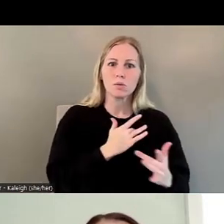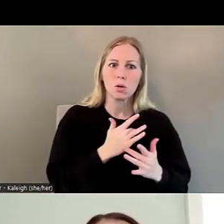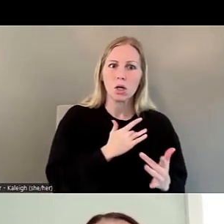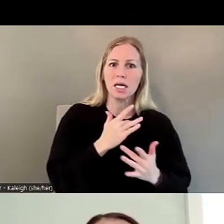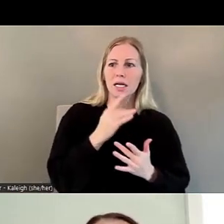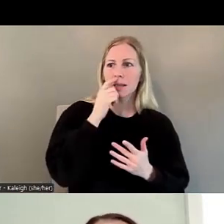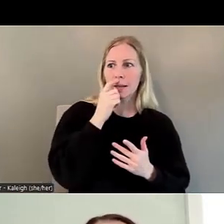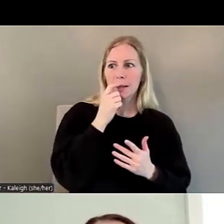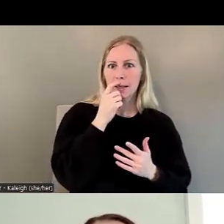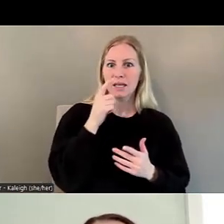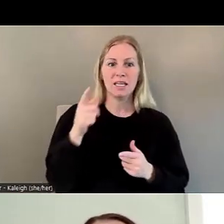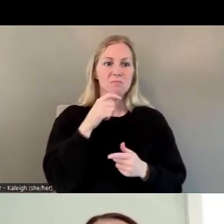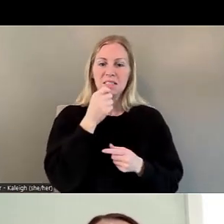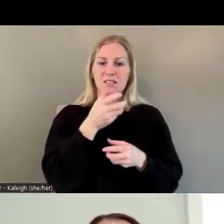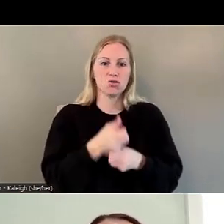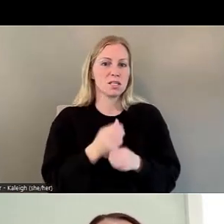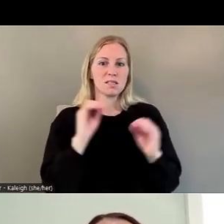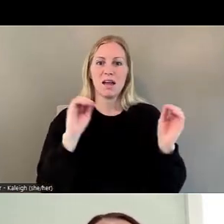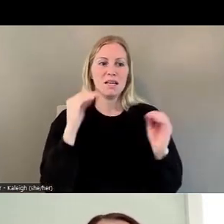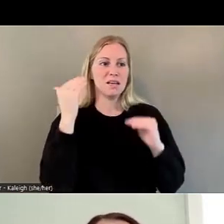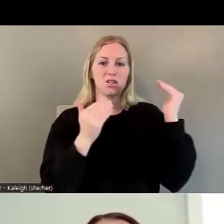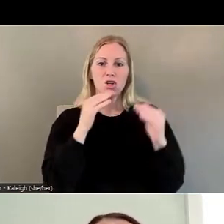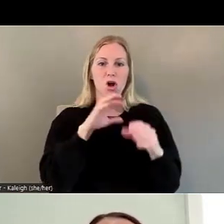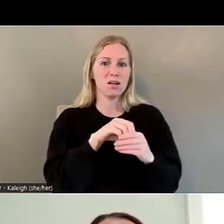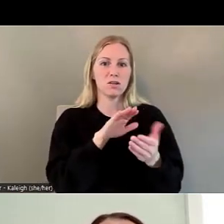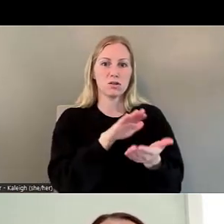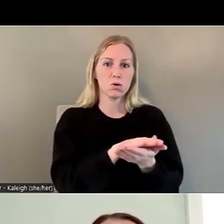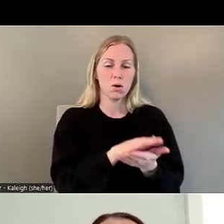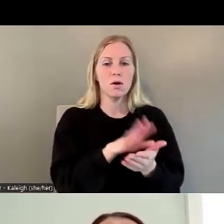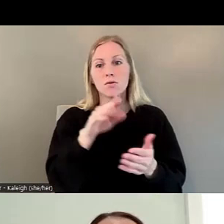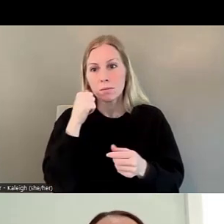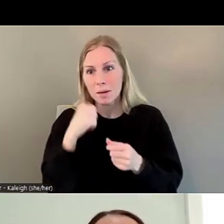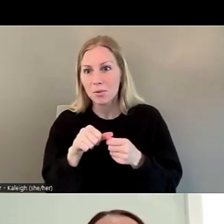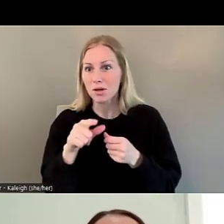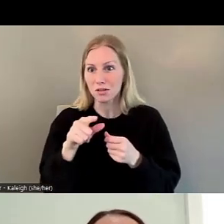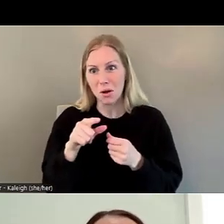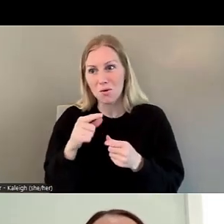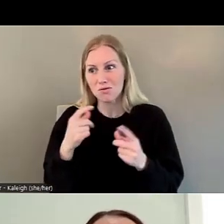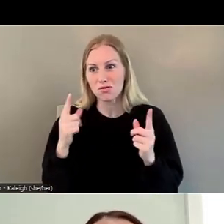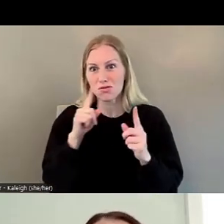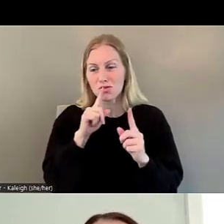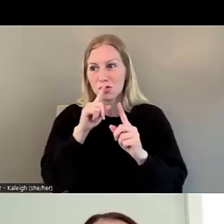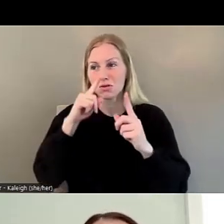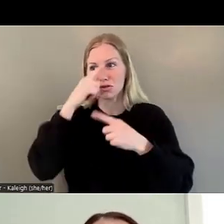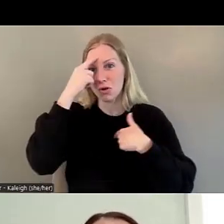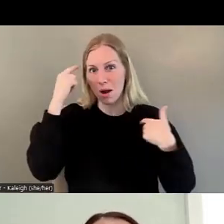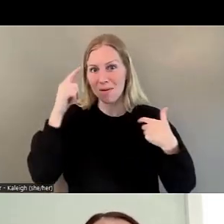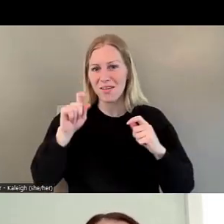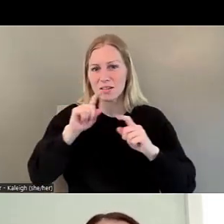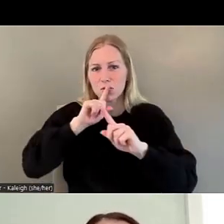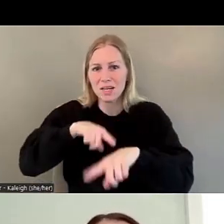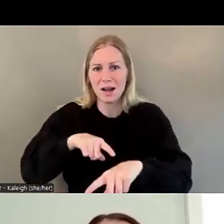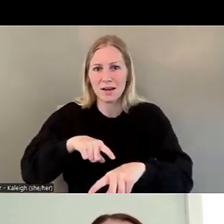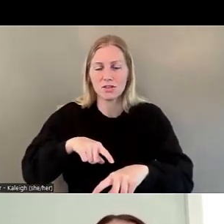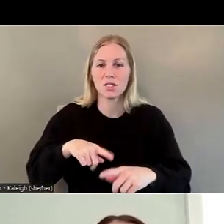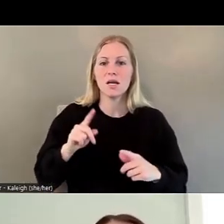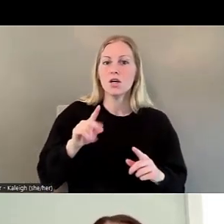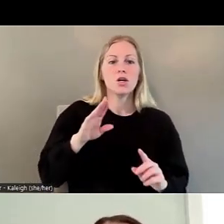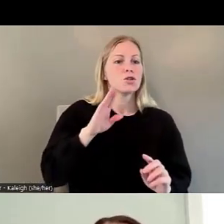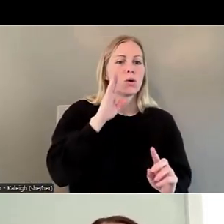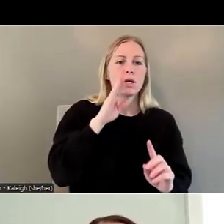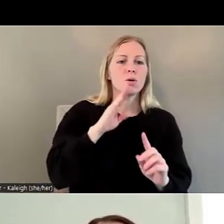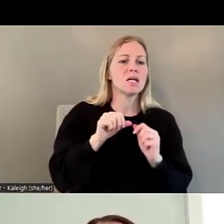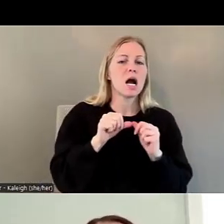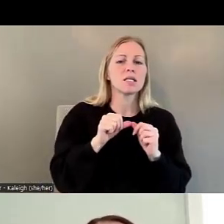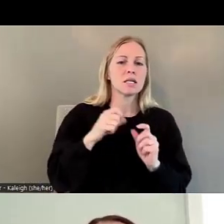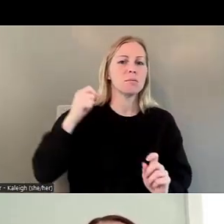school. If you remember, trauma comes back as a reaction, not a memory. So Cole would constantly be triggered without warning. It would